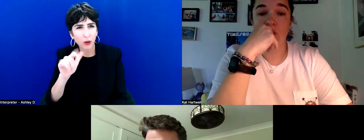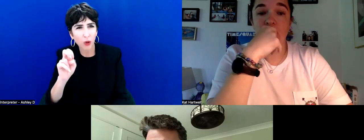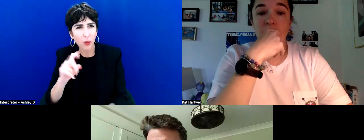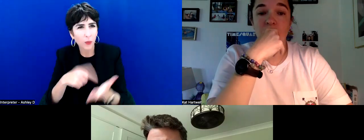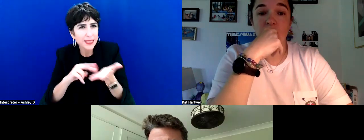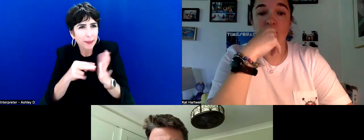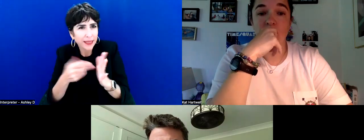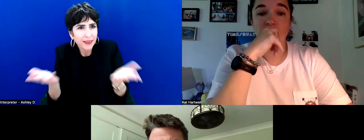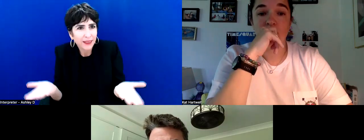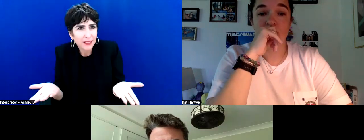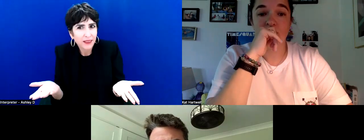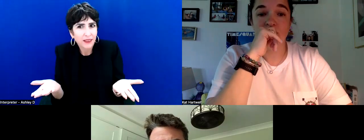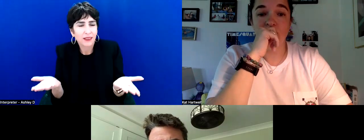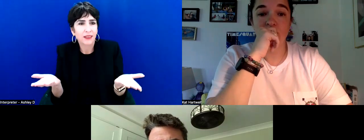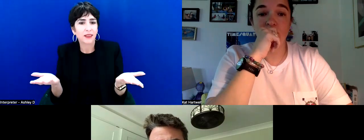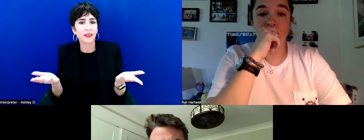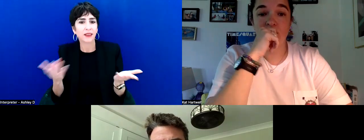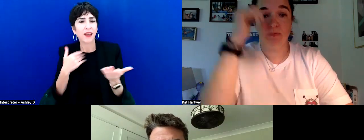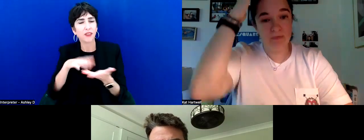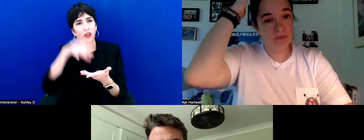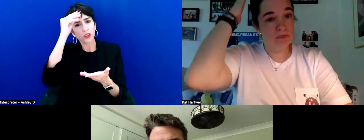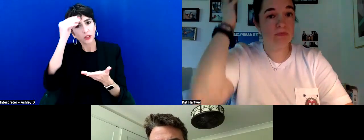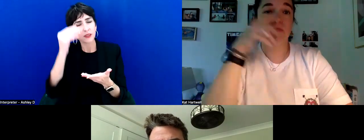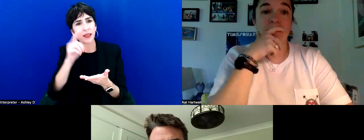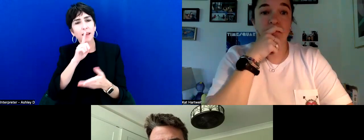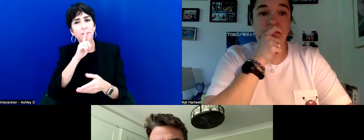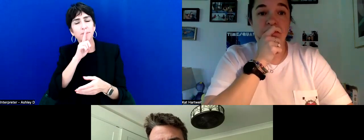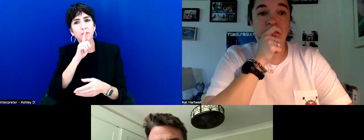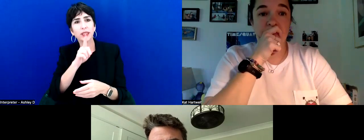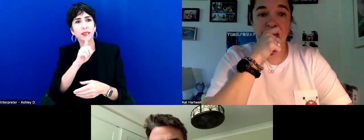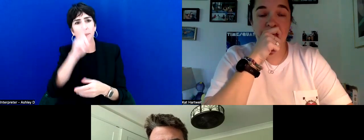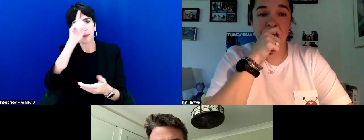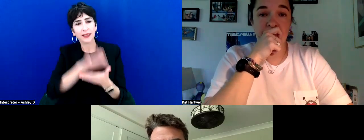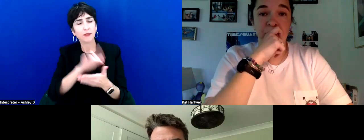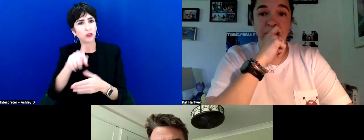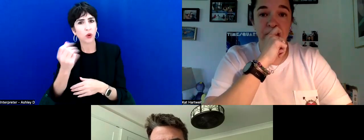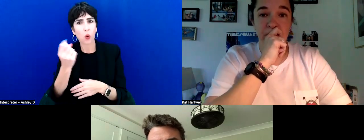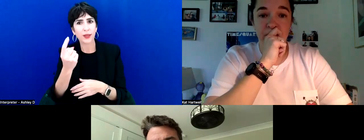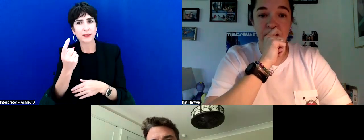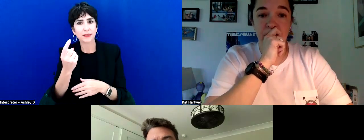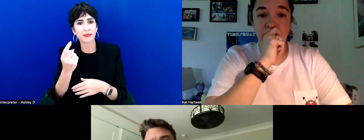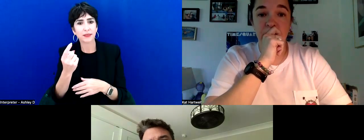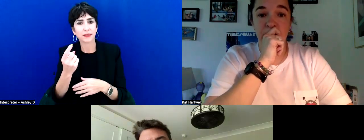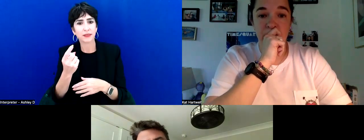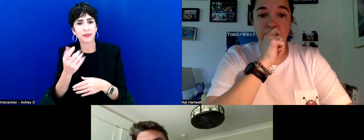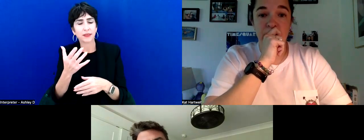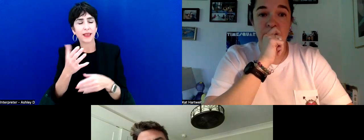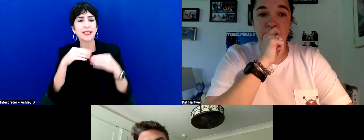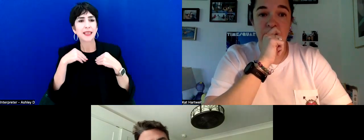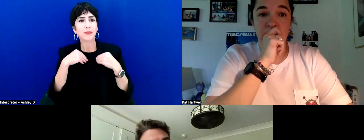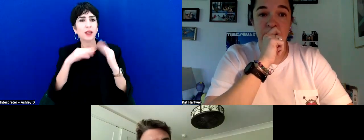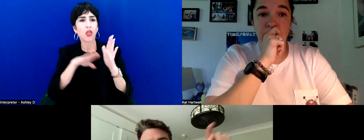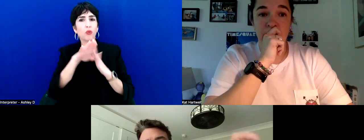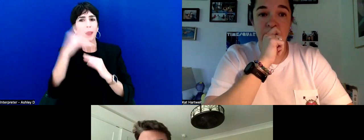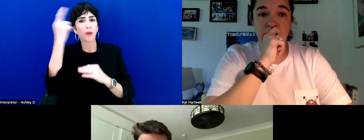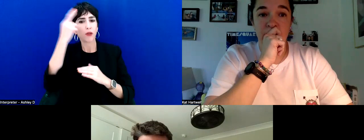know, I've kind of learned, and I'm a firm believer that you should always take the ramp of reason